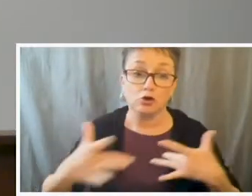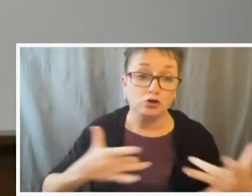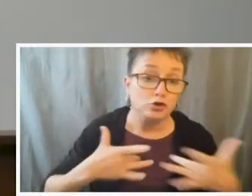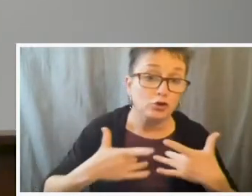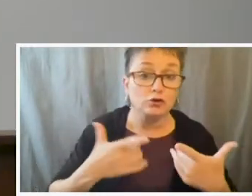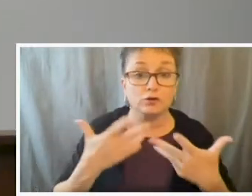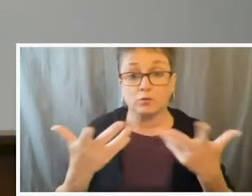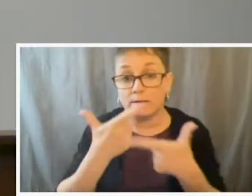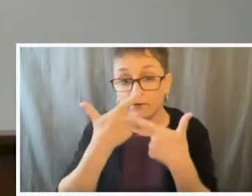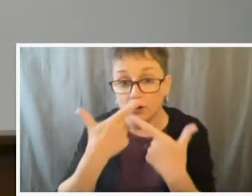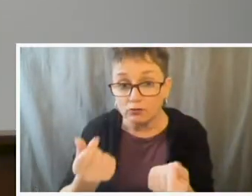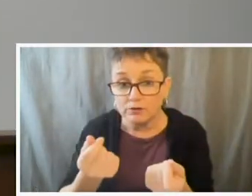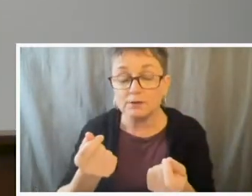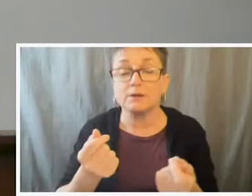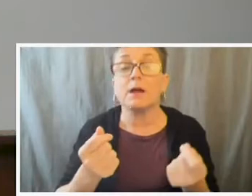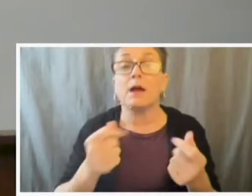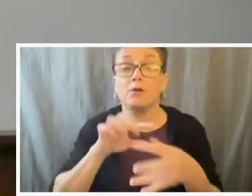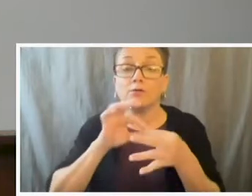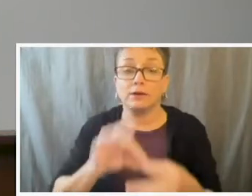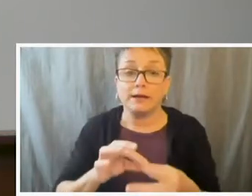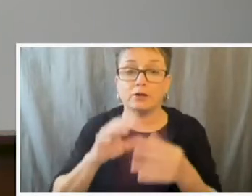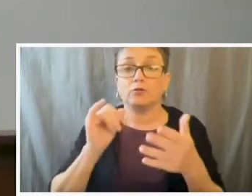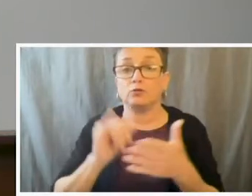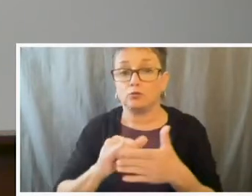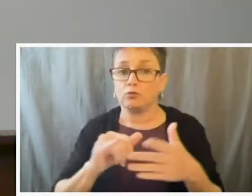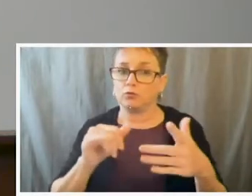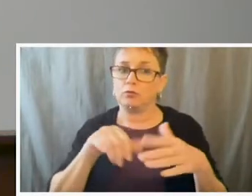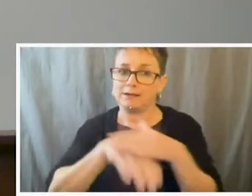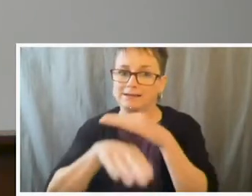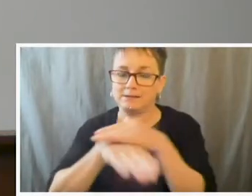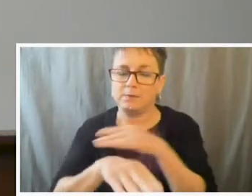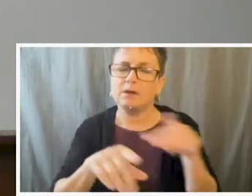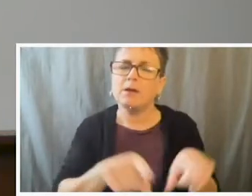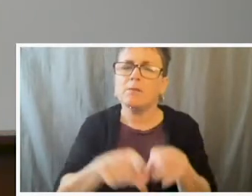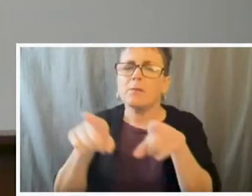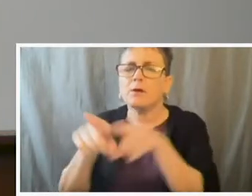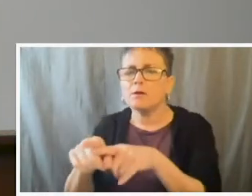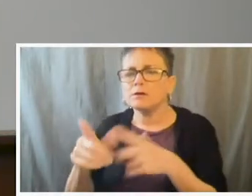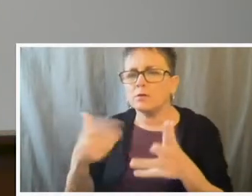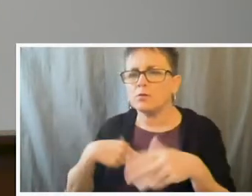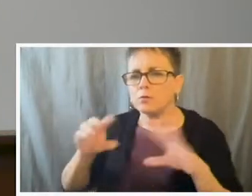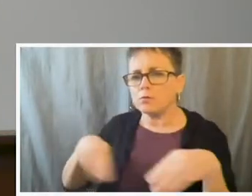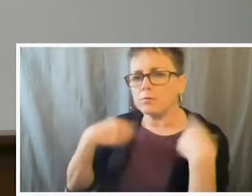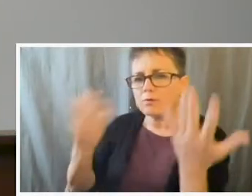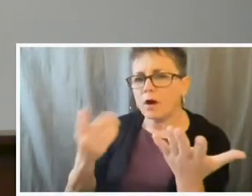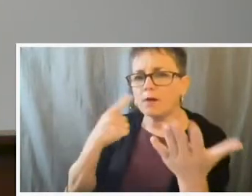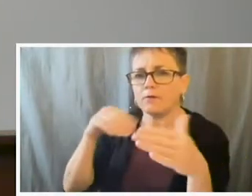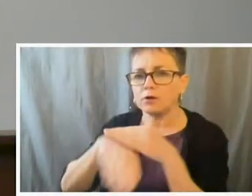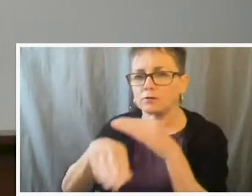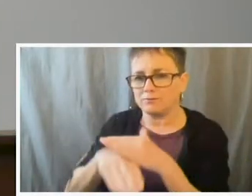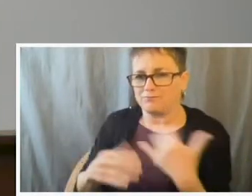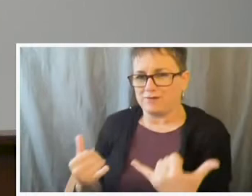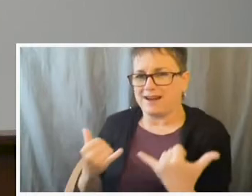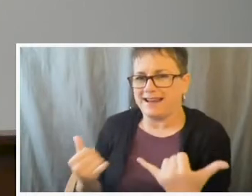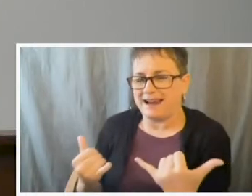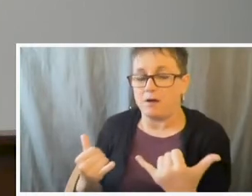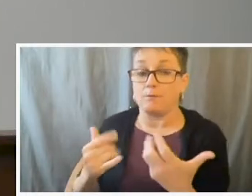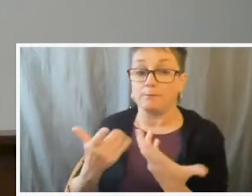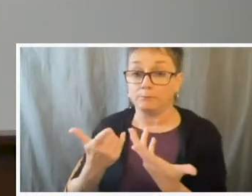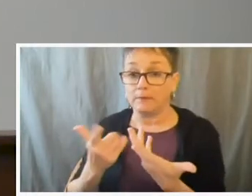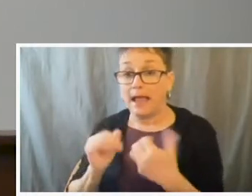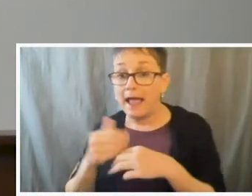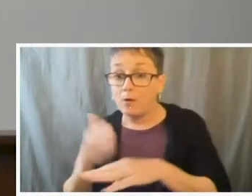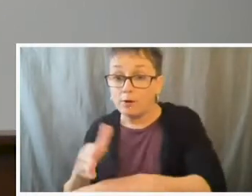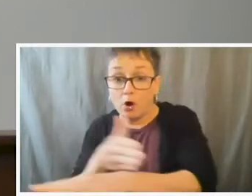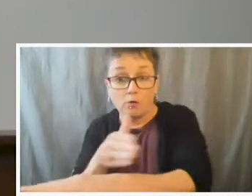where we get to share in a comprehensive and detailed way what we provide in terms of accessibility, how we are improving on